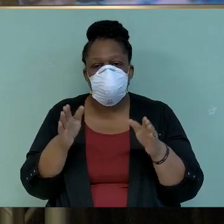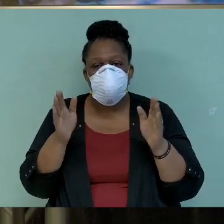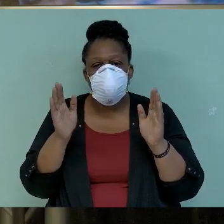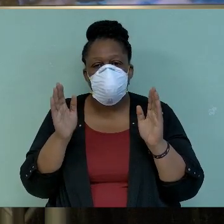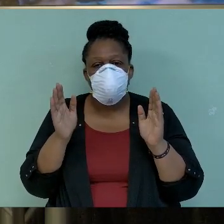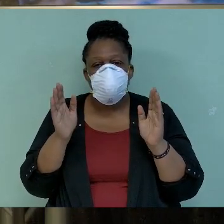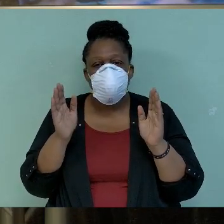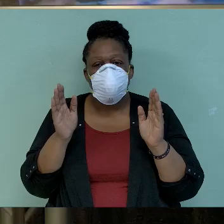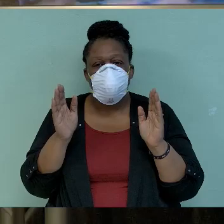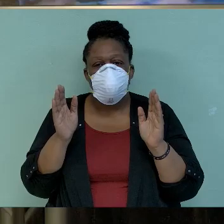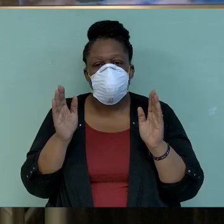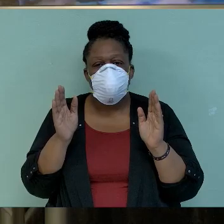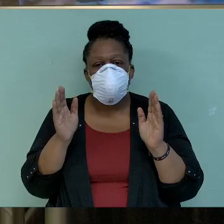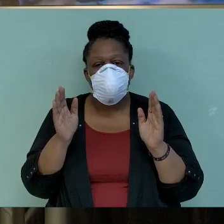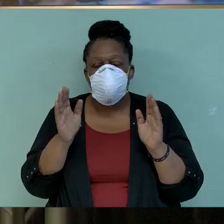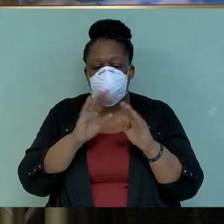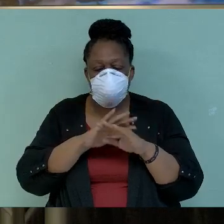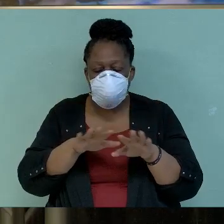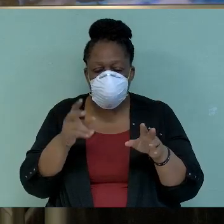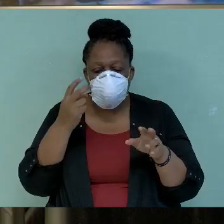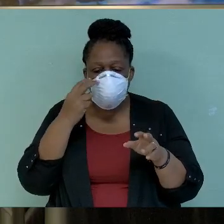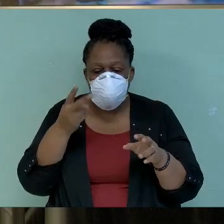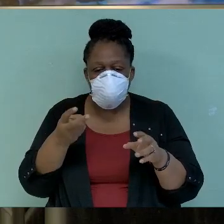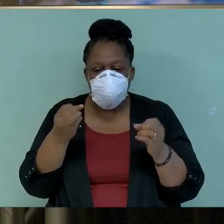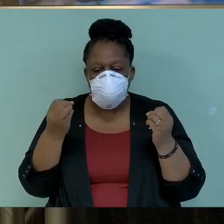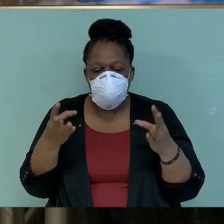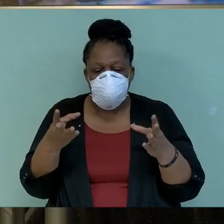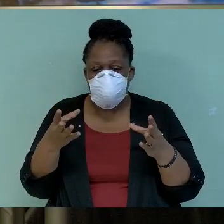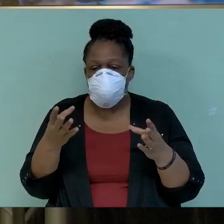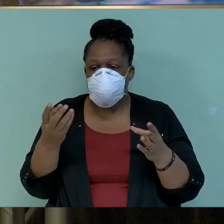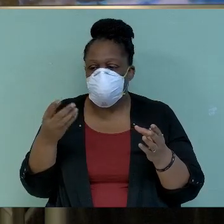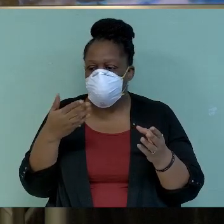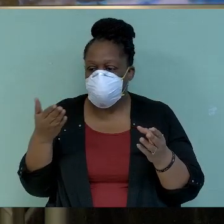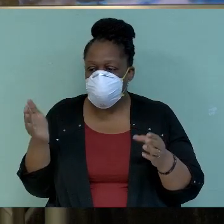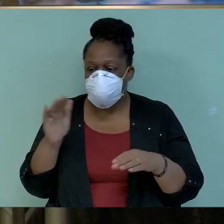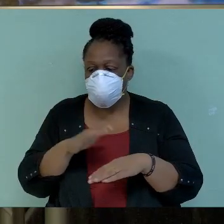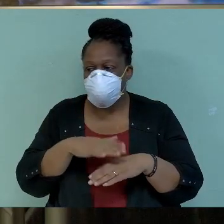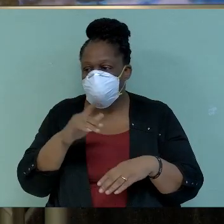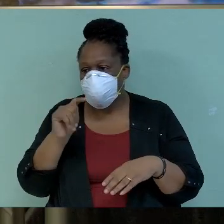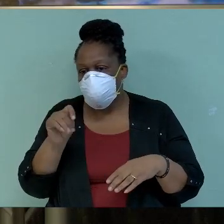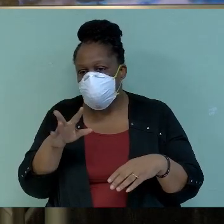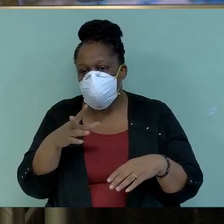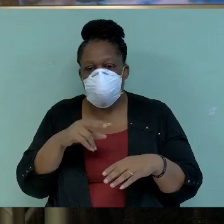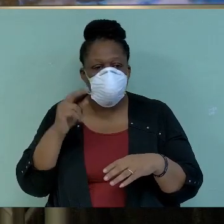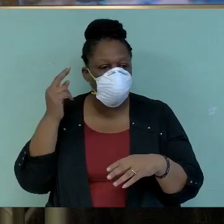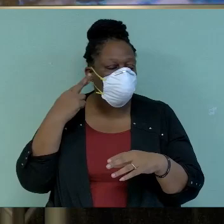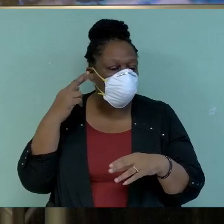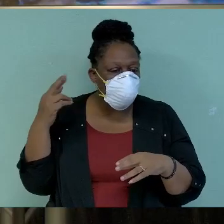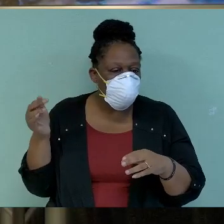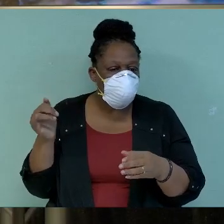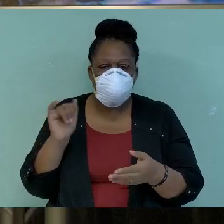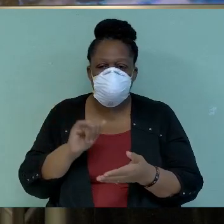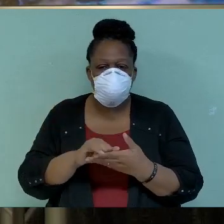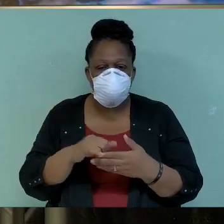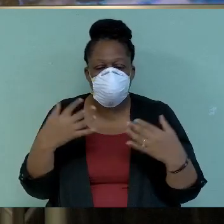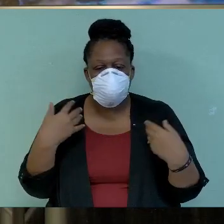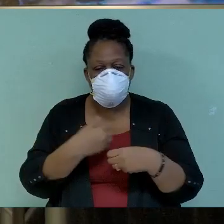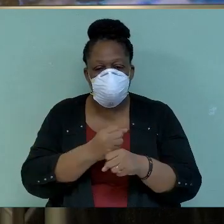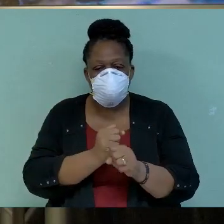your family spend watching or listening to media coverage that could be perceived as